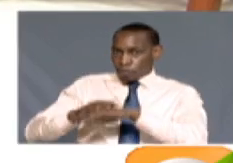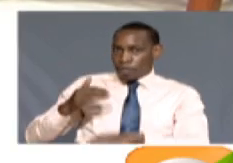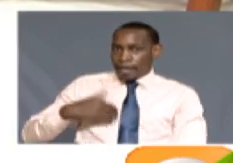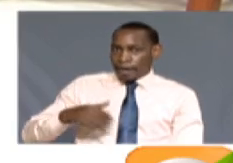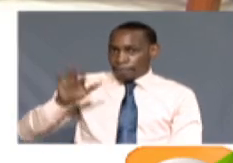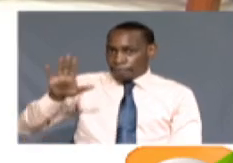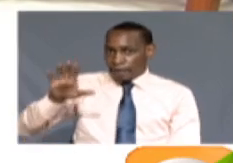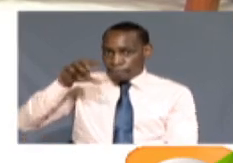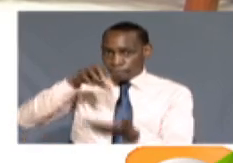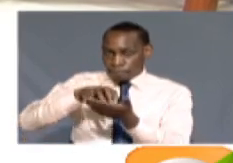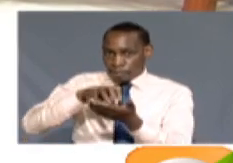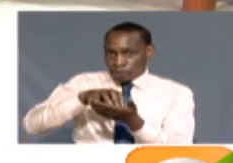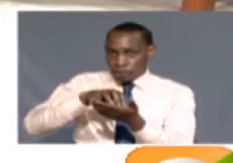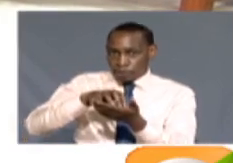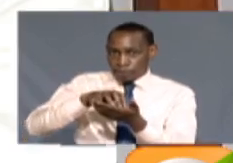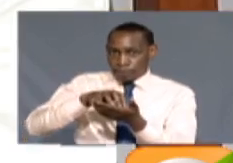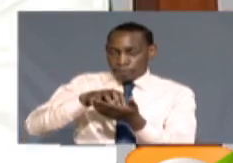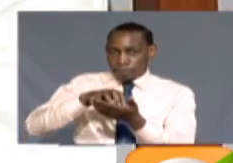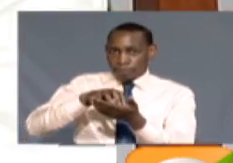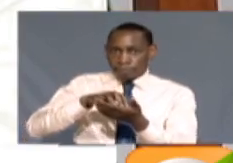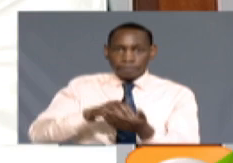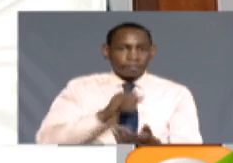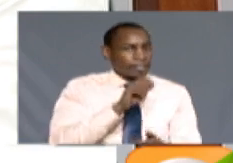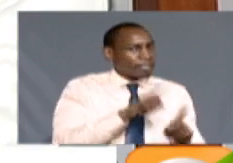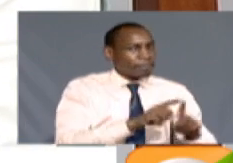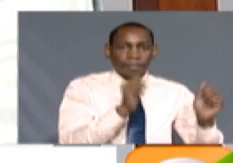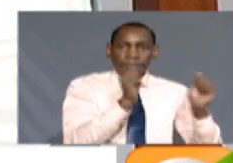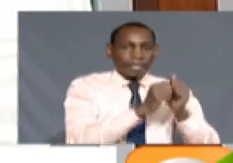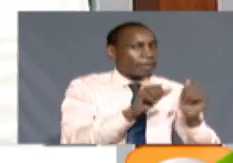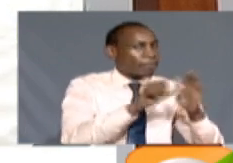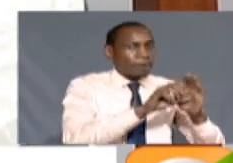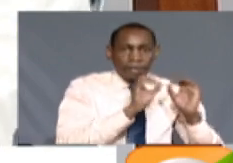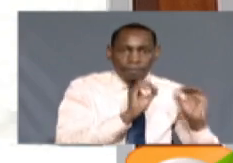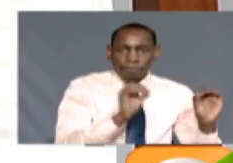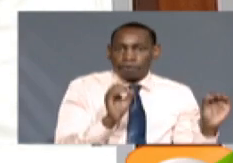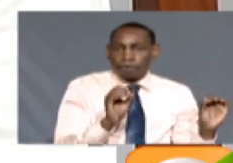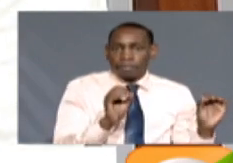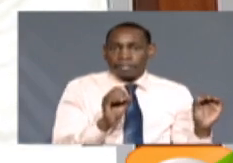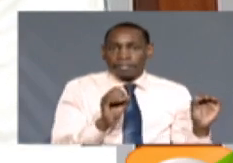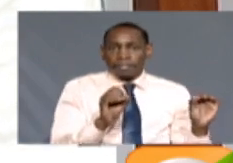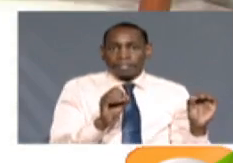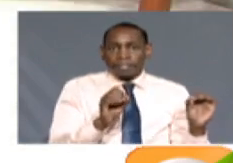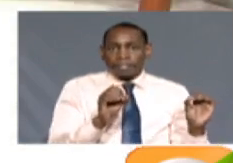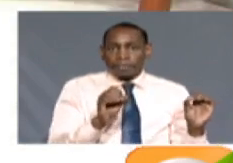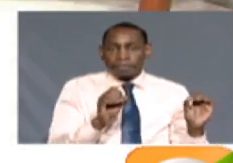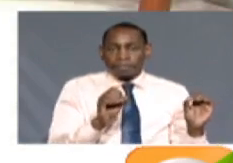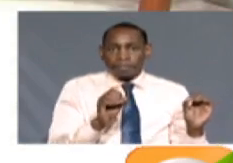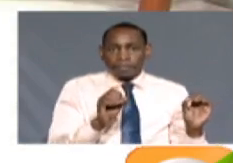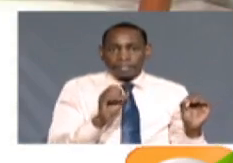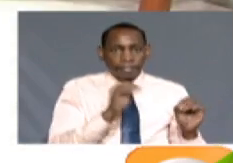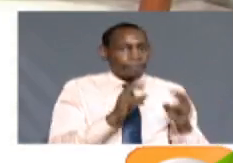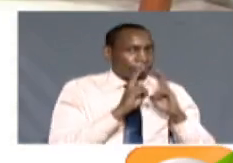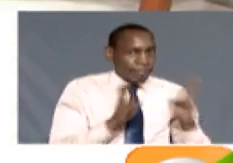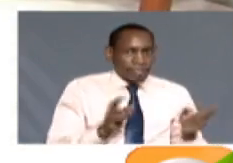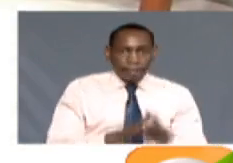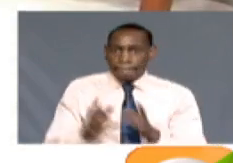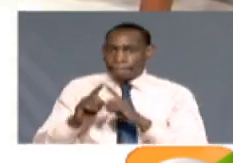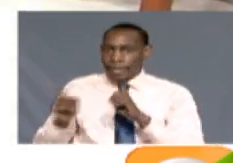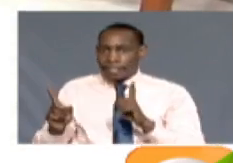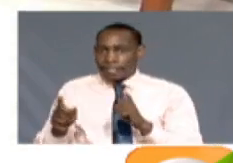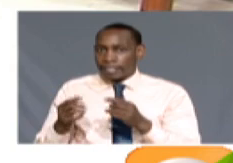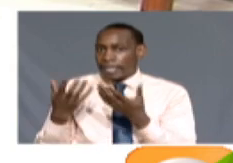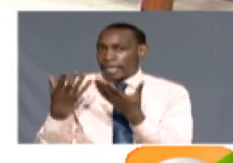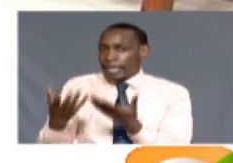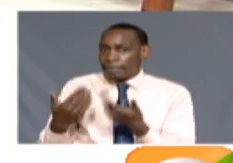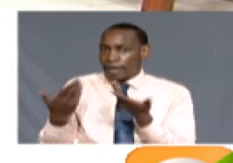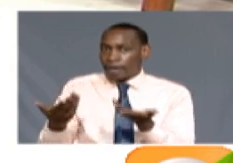five positions? Even six, even ten. Huh? Yeah. If it means there will be peace. But it's top heavy. I mean, how are you going to